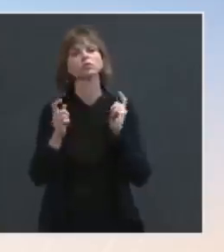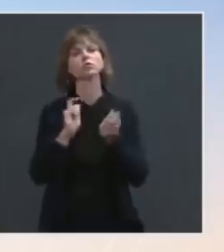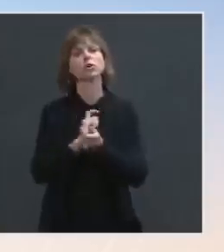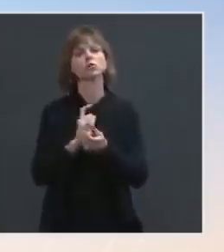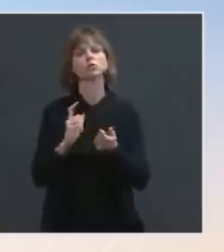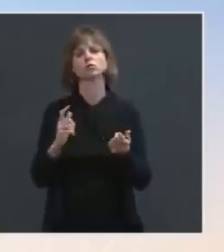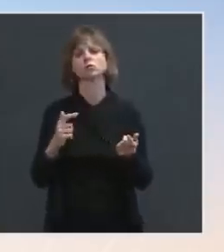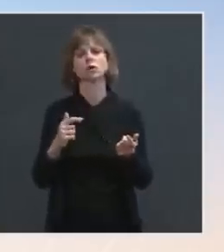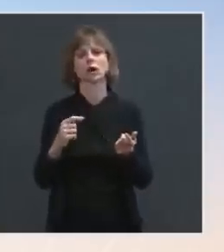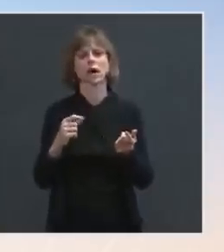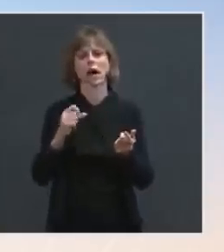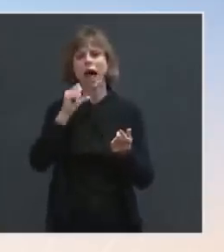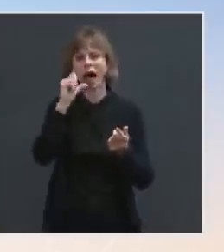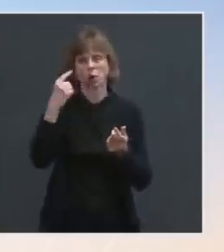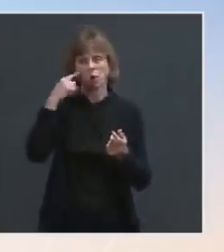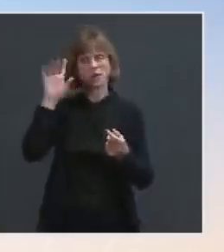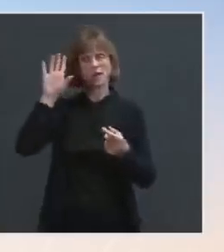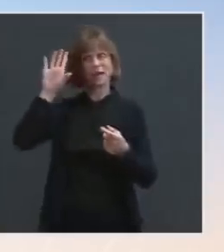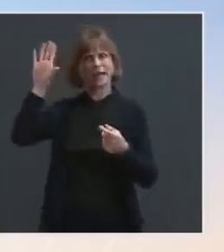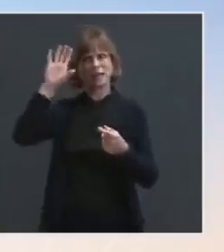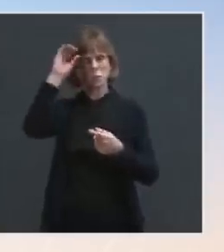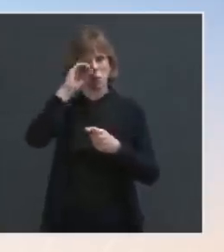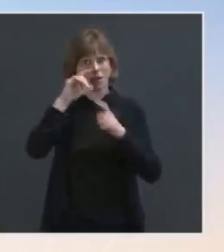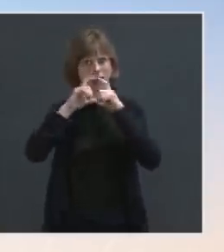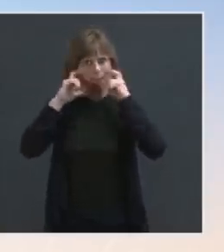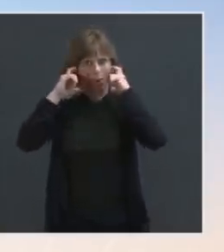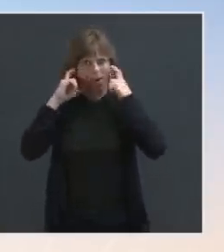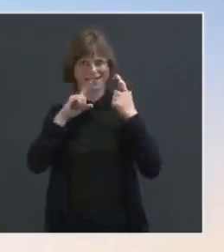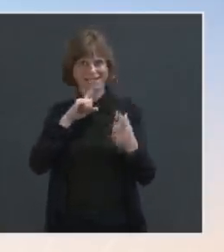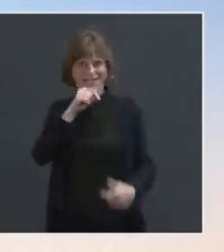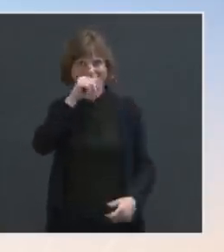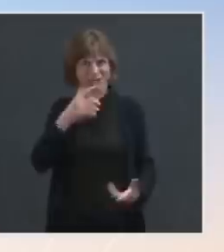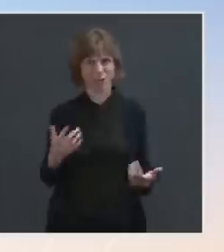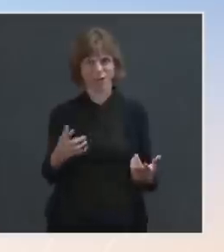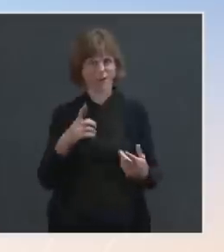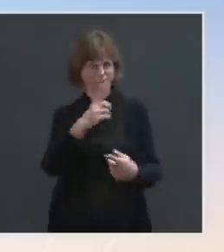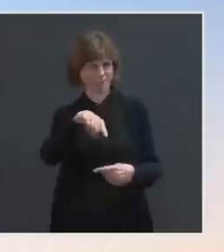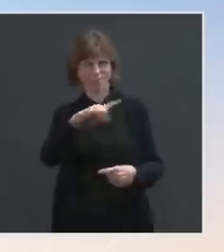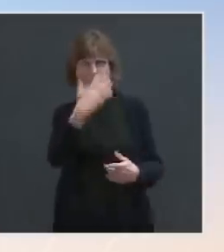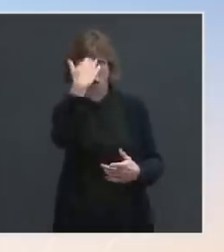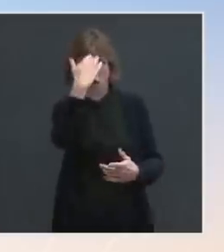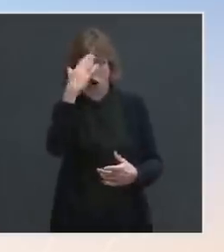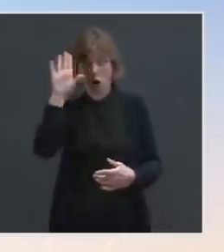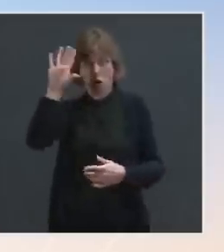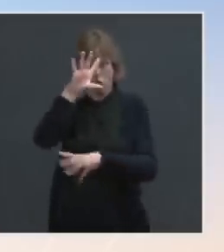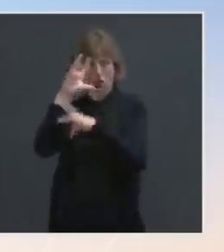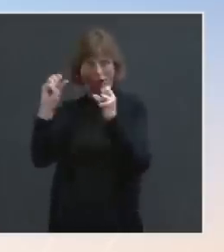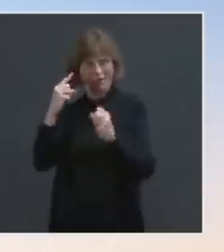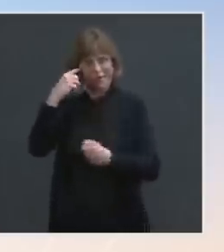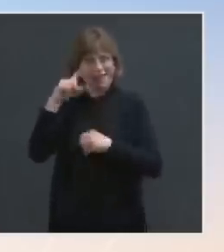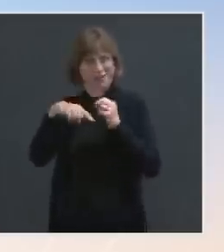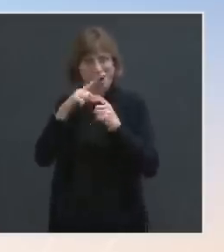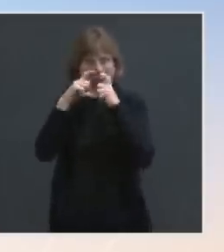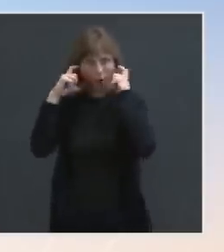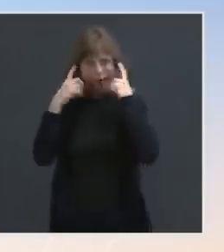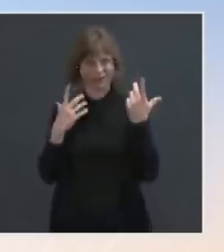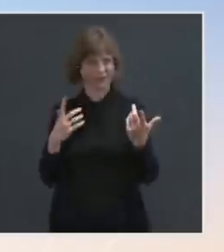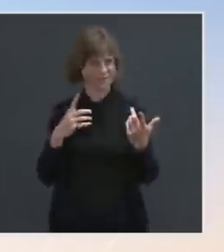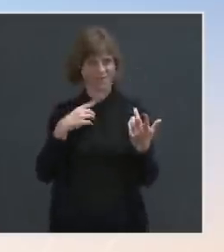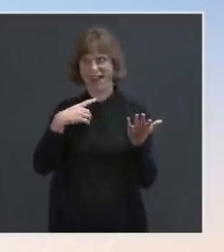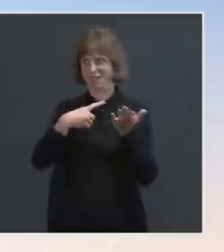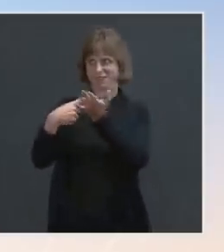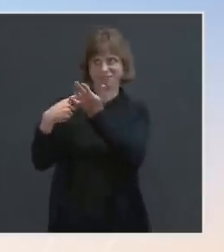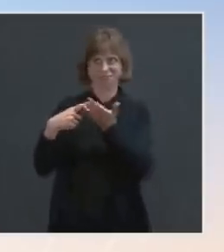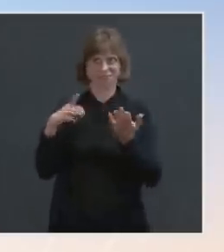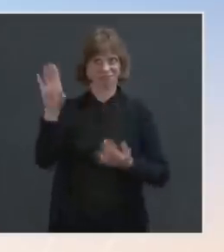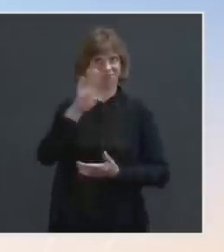think his view on mask wearing is a secret. They're certainly familiar with it. He's talked about it many, many times, and I'm certain when he speaks with them next, he